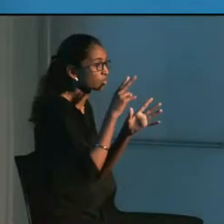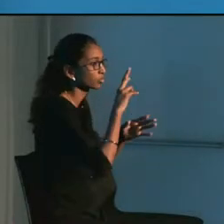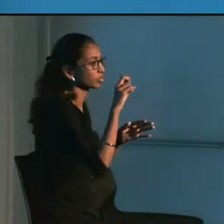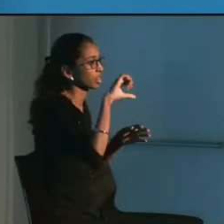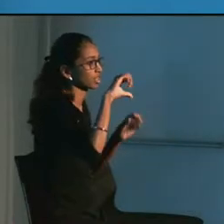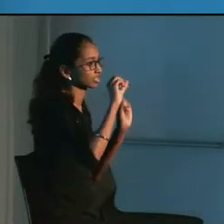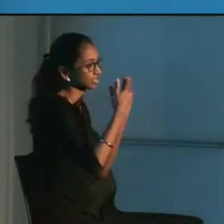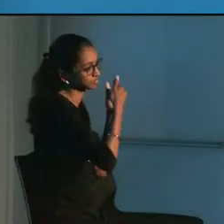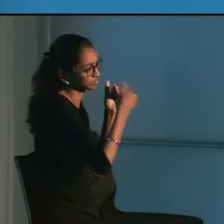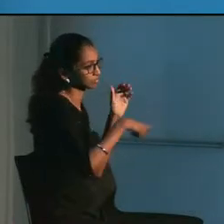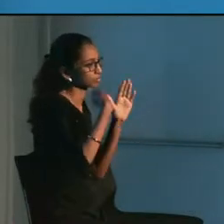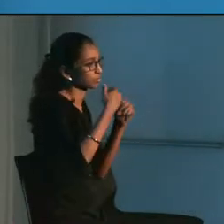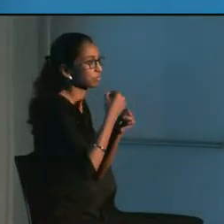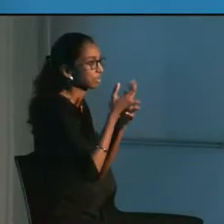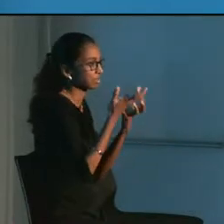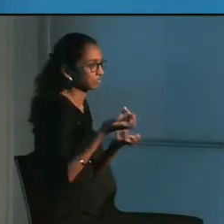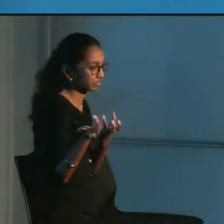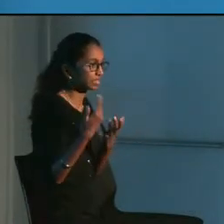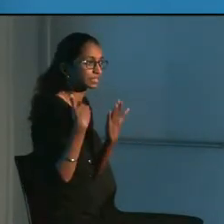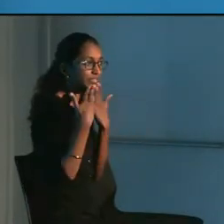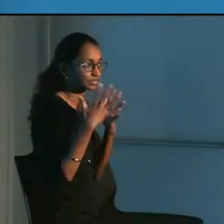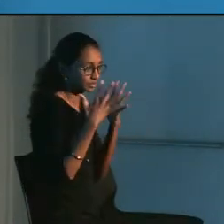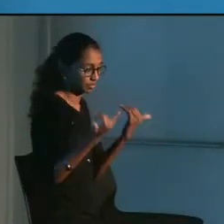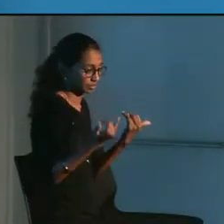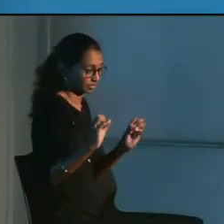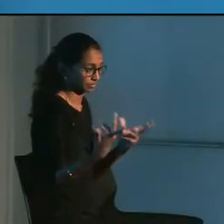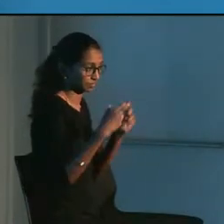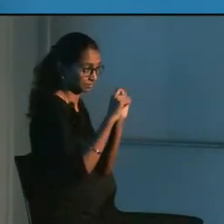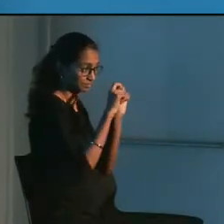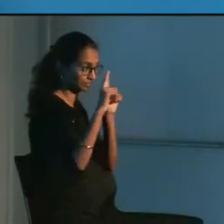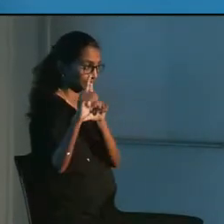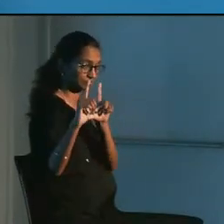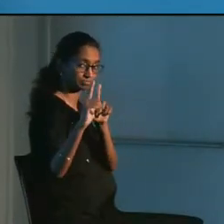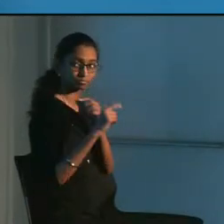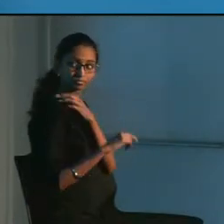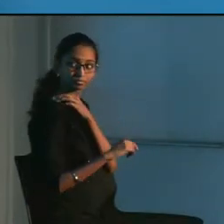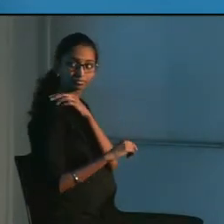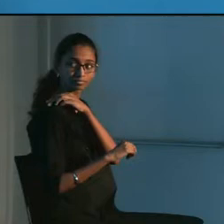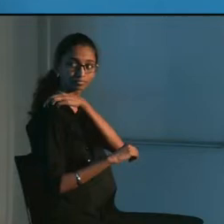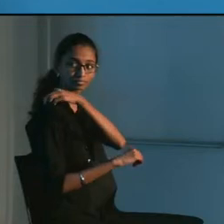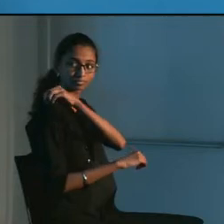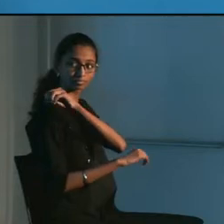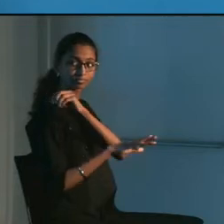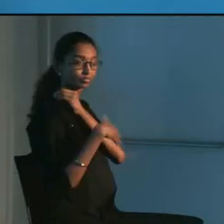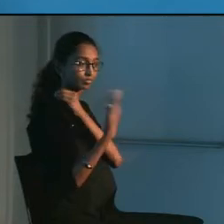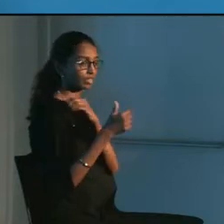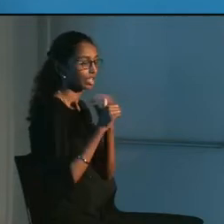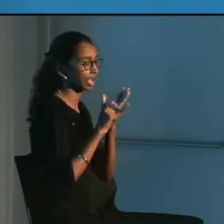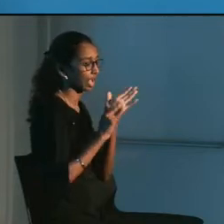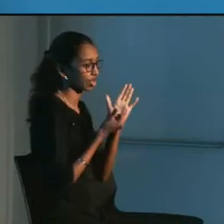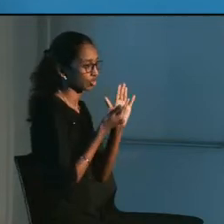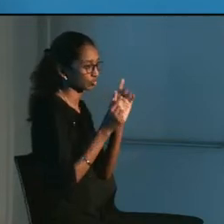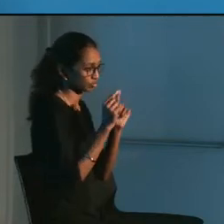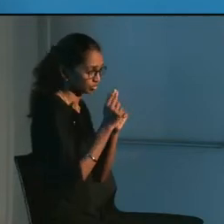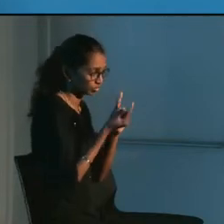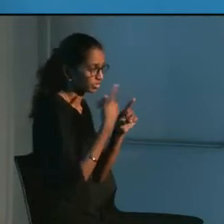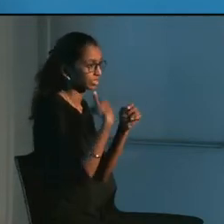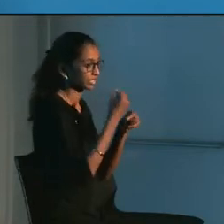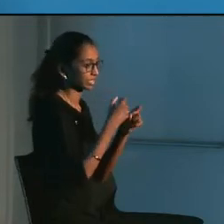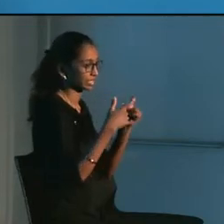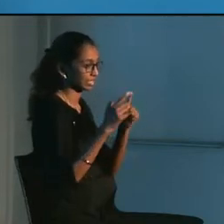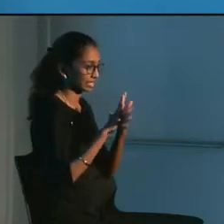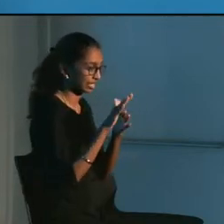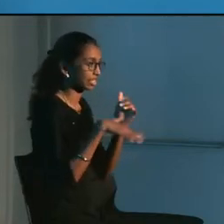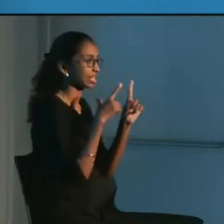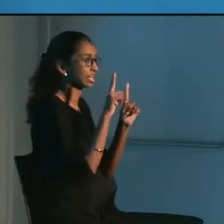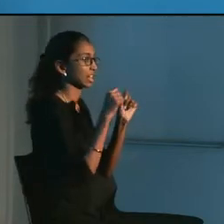you so much. I think we'll start with the presentation by Jasmine, and then Anpu, and then Ekta, and then finally